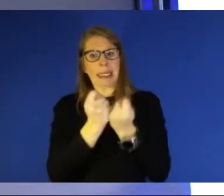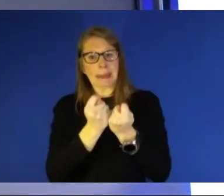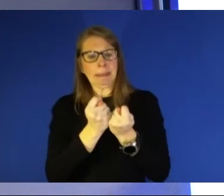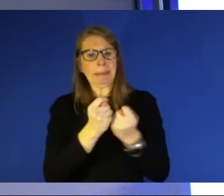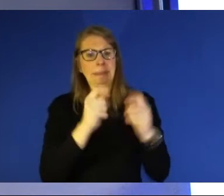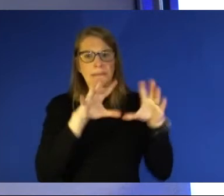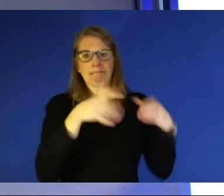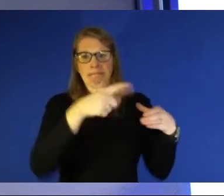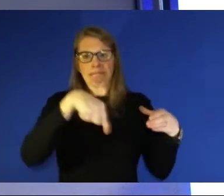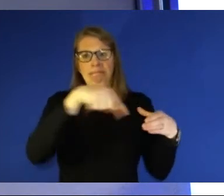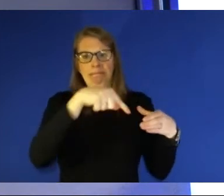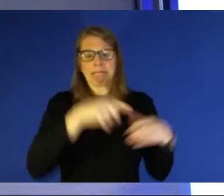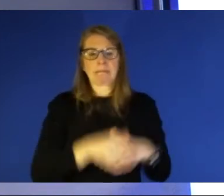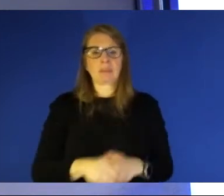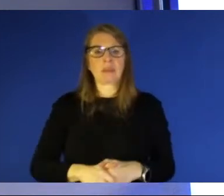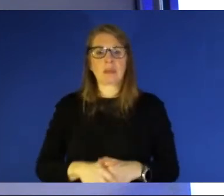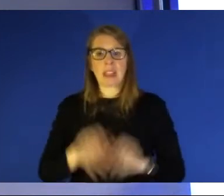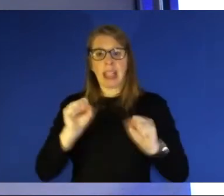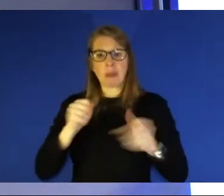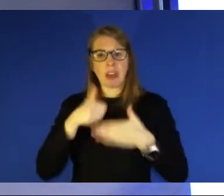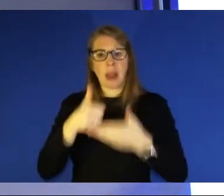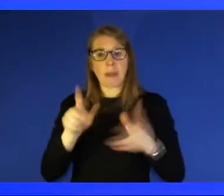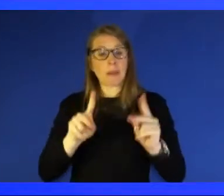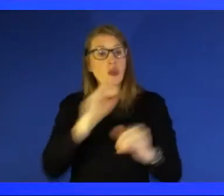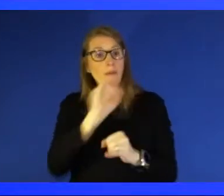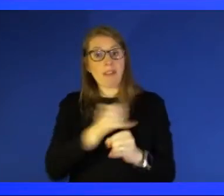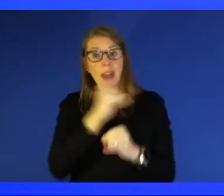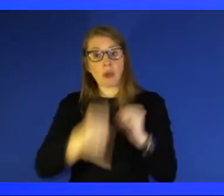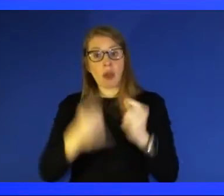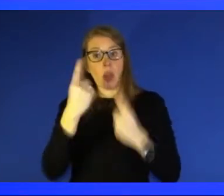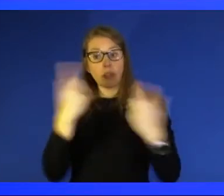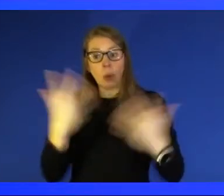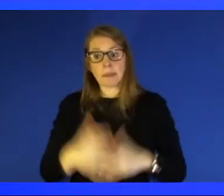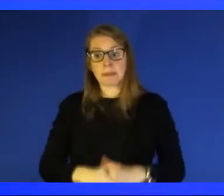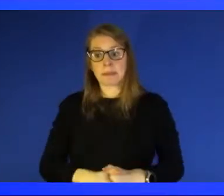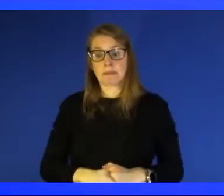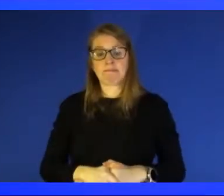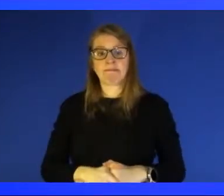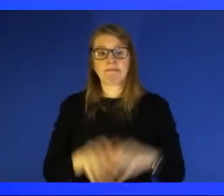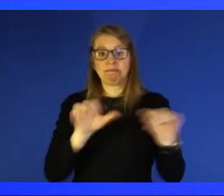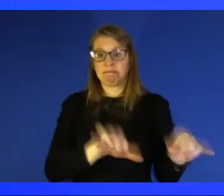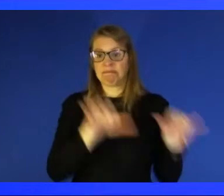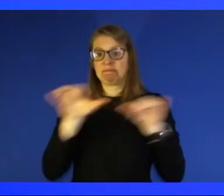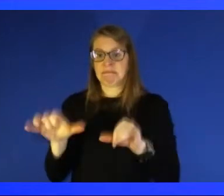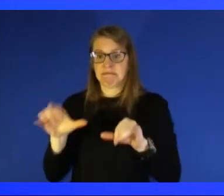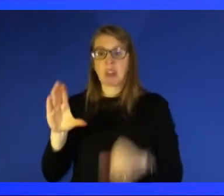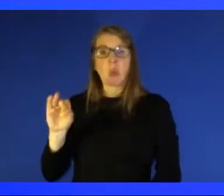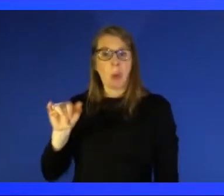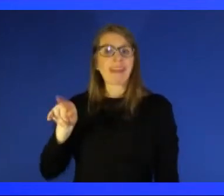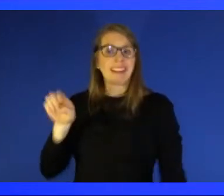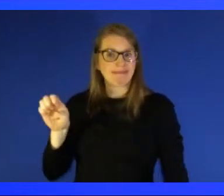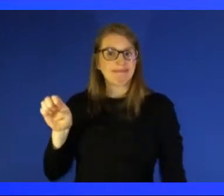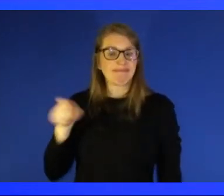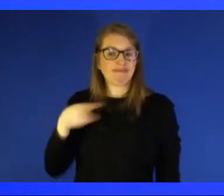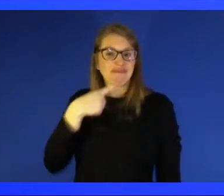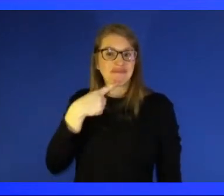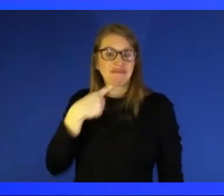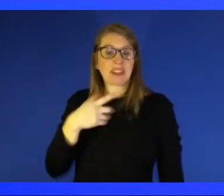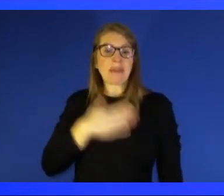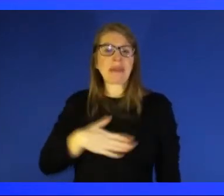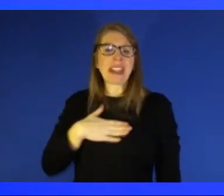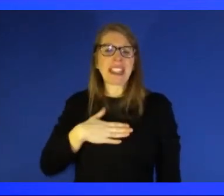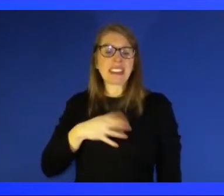are able to help people. What are your final thoughts? I would echo what Colette said as well. Please talk to us about